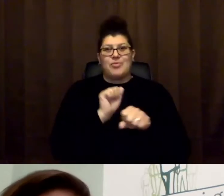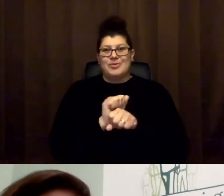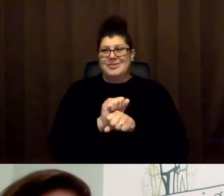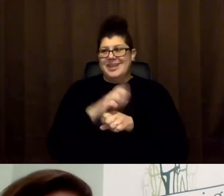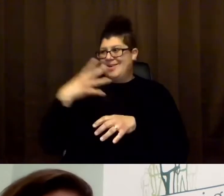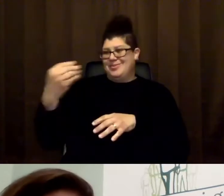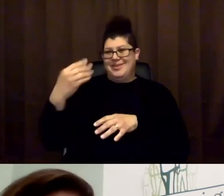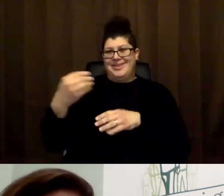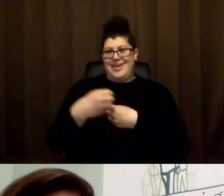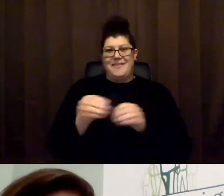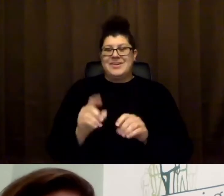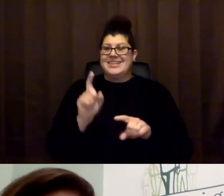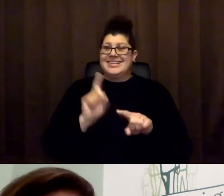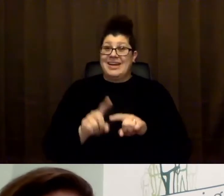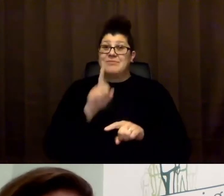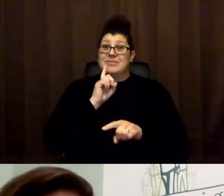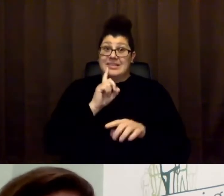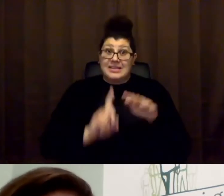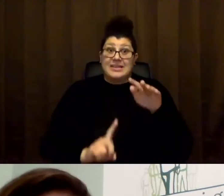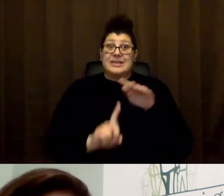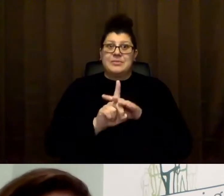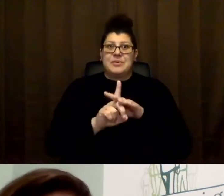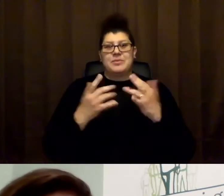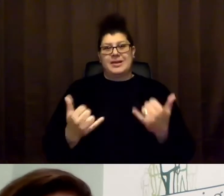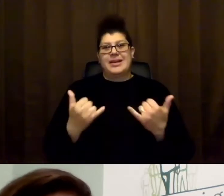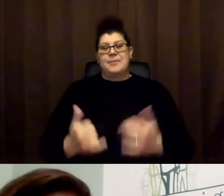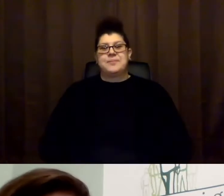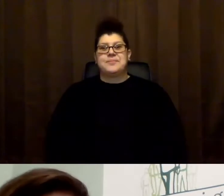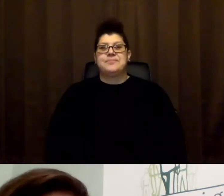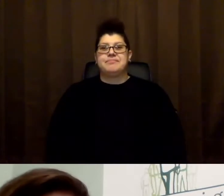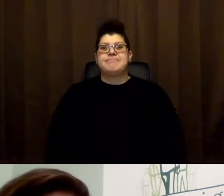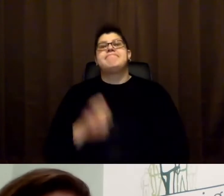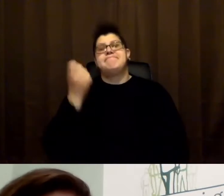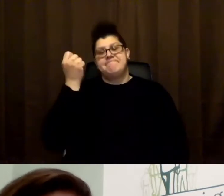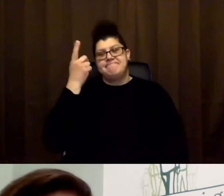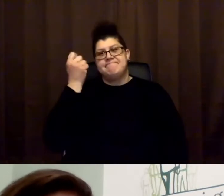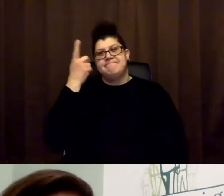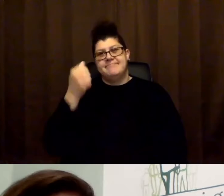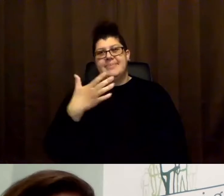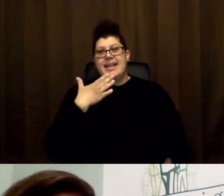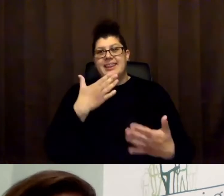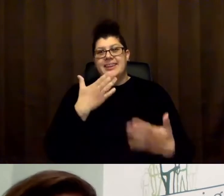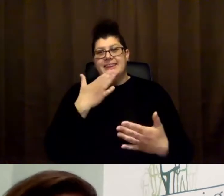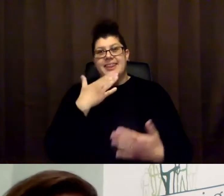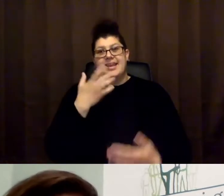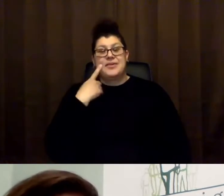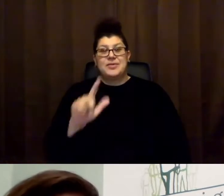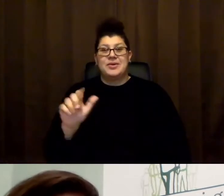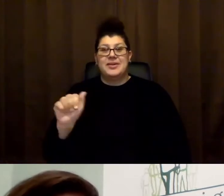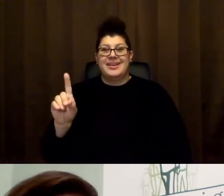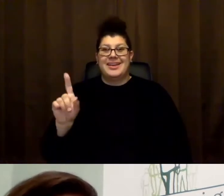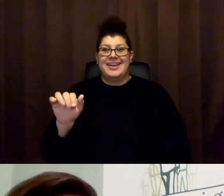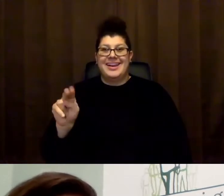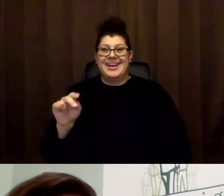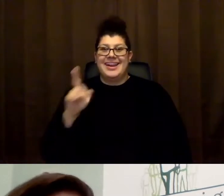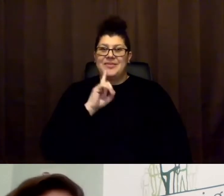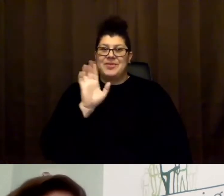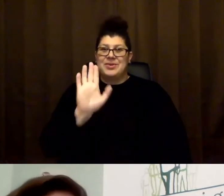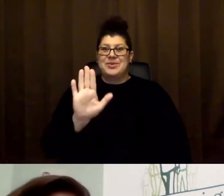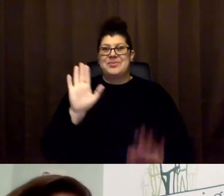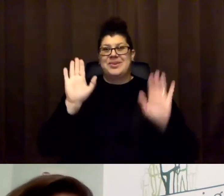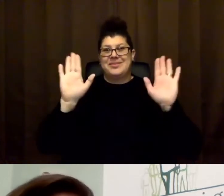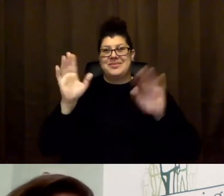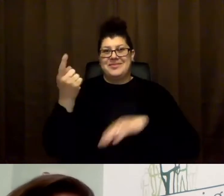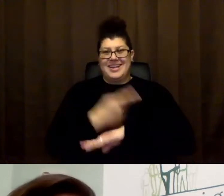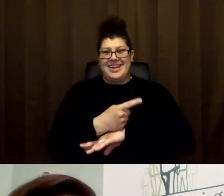have in-person appointments at this time. Right, that's understandable. Well, so thank you so much, Adani, and have a great rest of your day. Thank